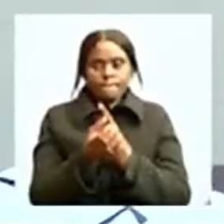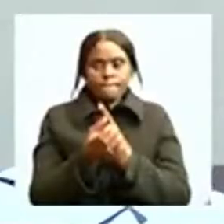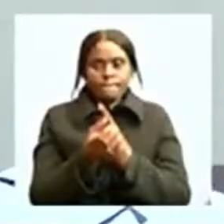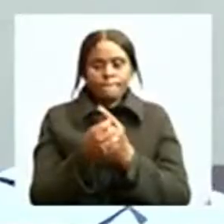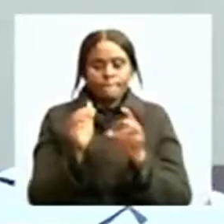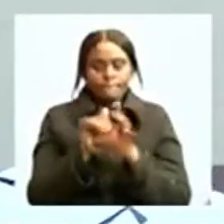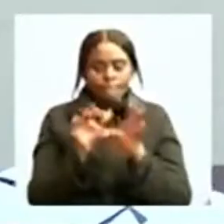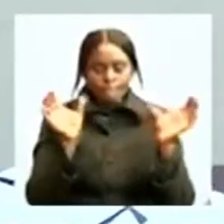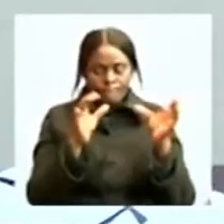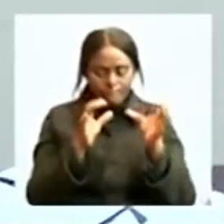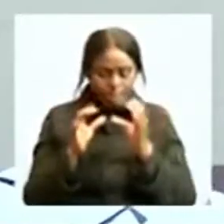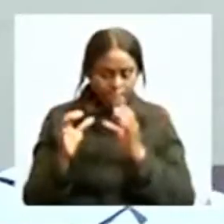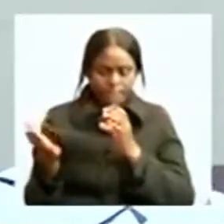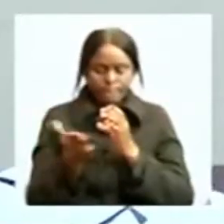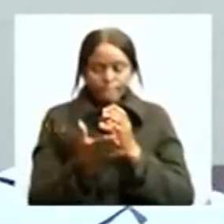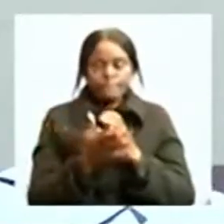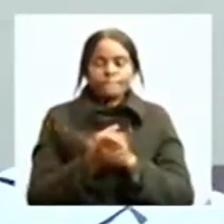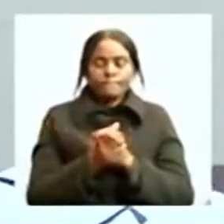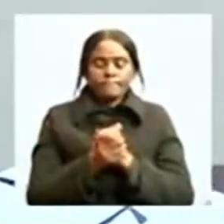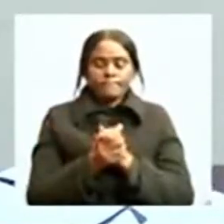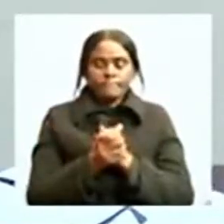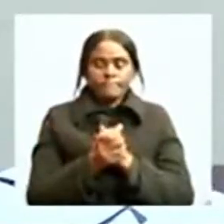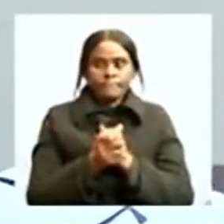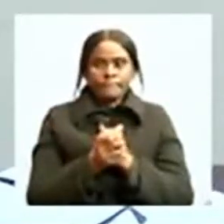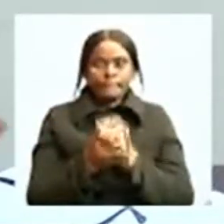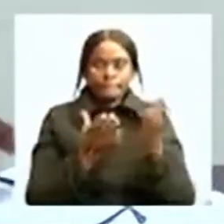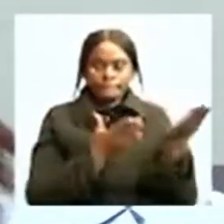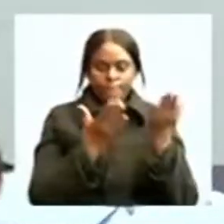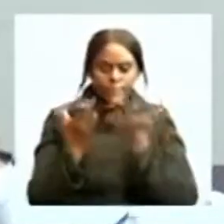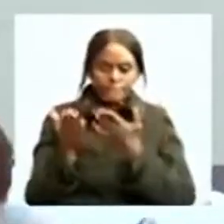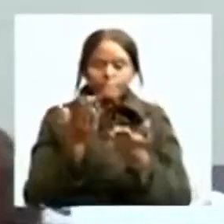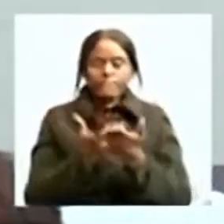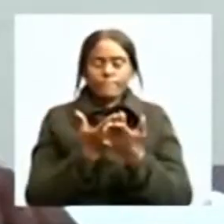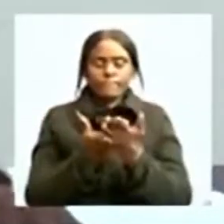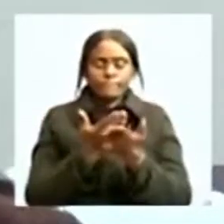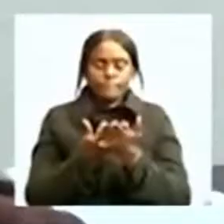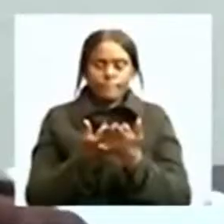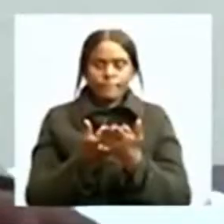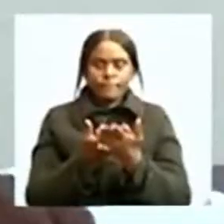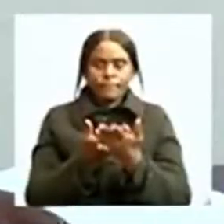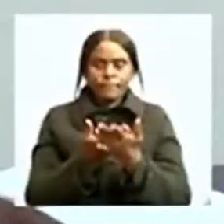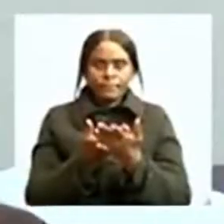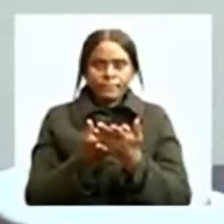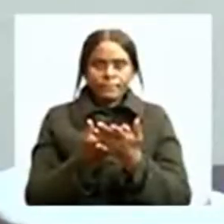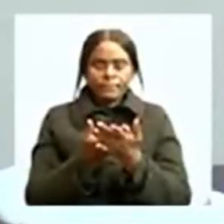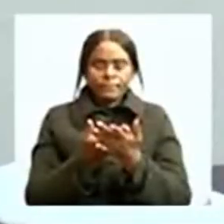in our councils. When we bring them,